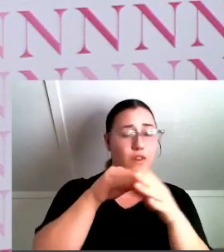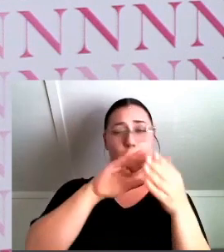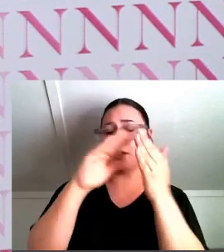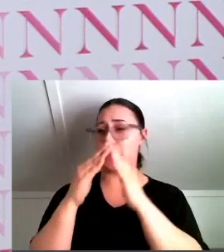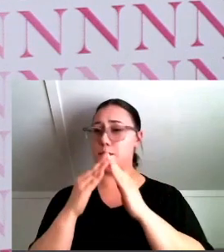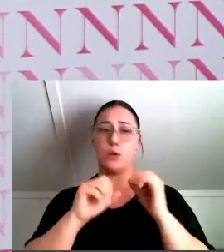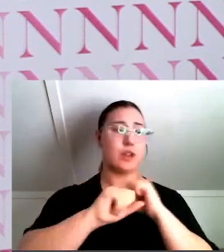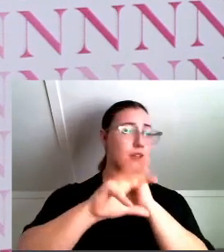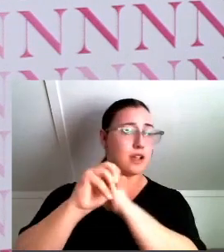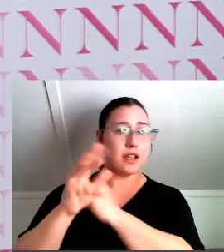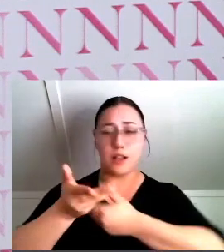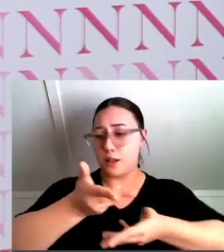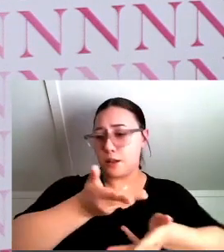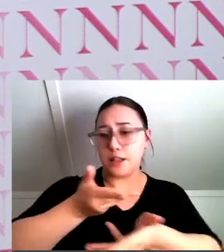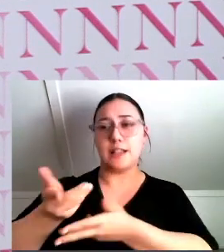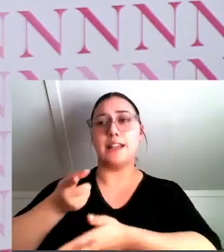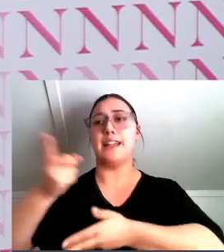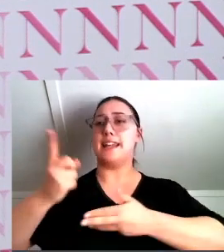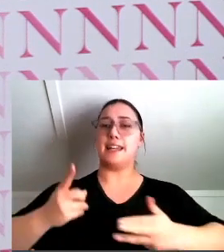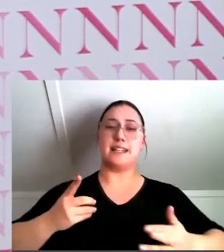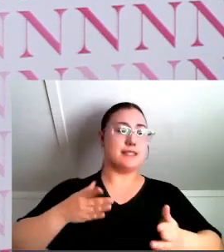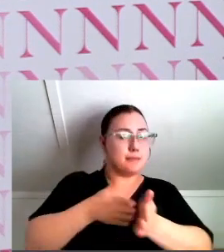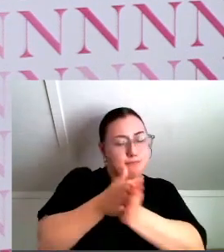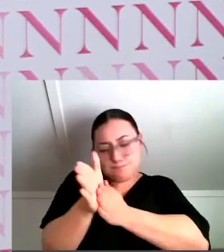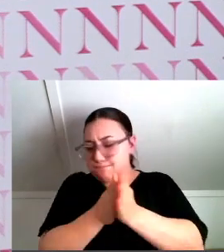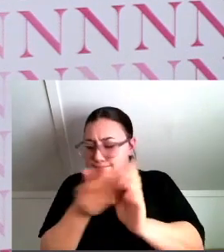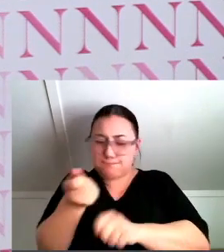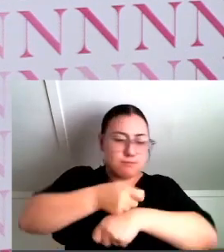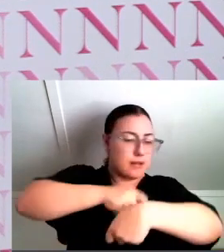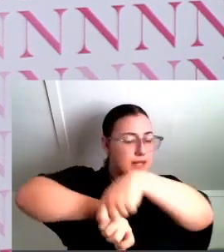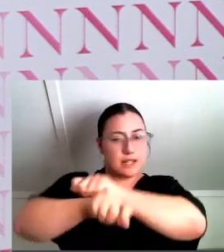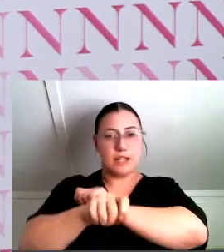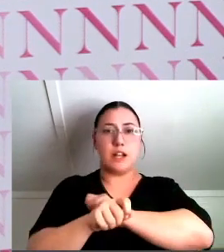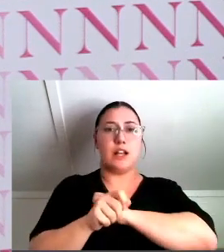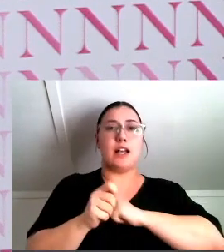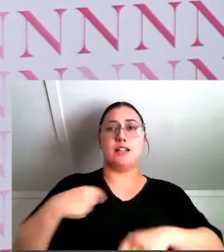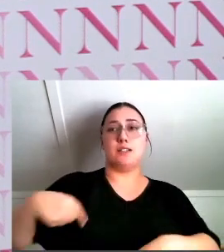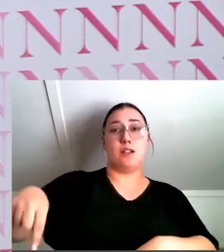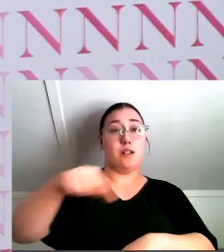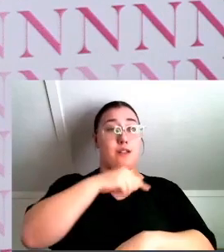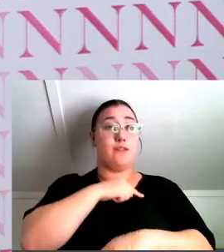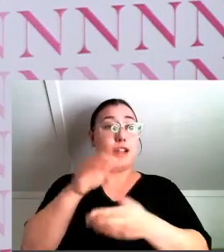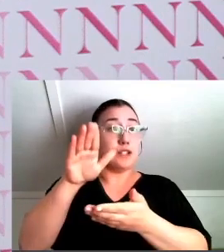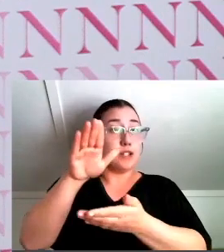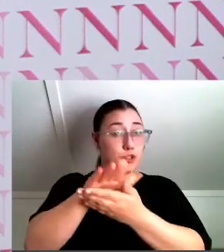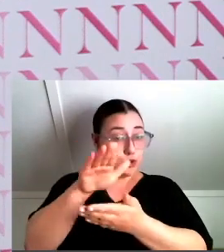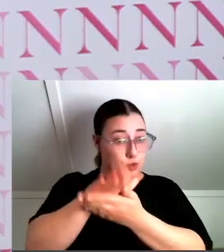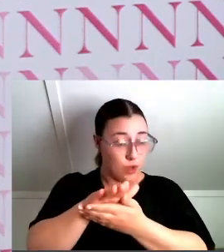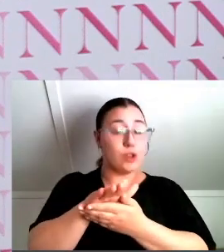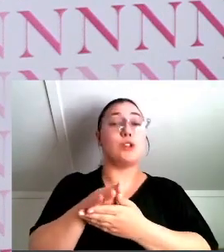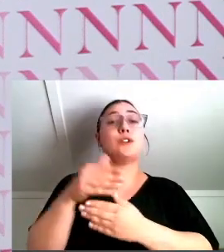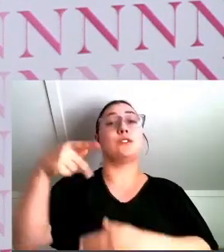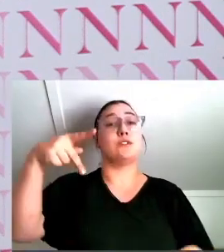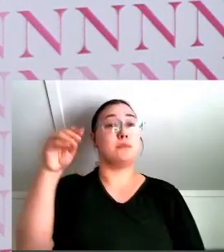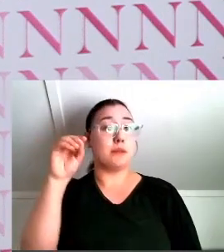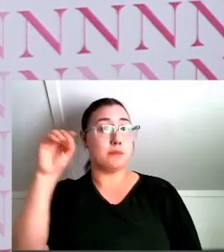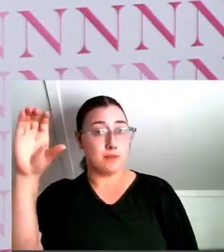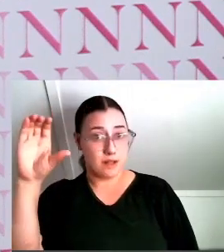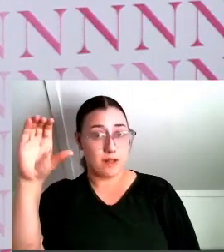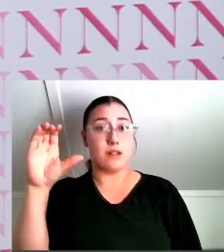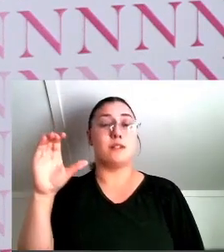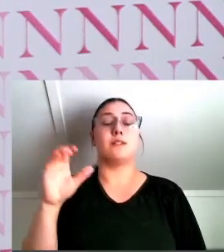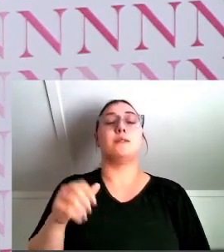passionately about our role as scholars of color, and what our responsibilities are to the next generation